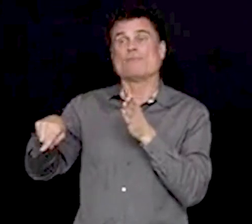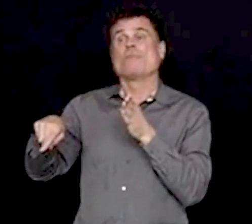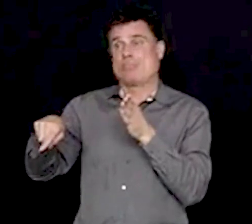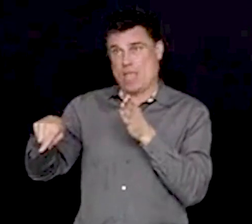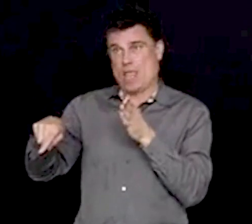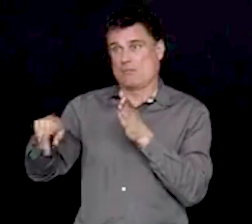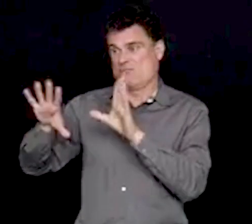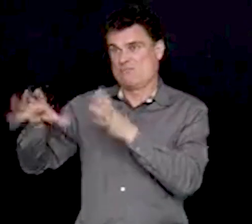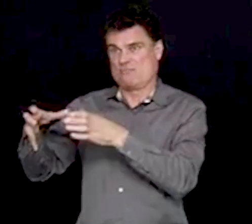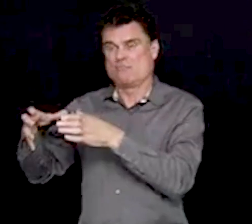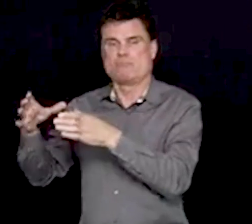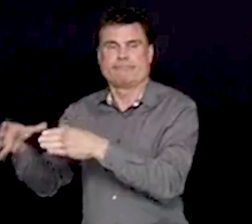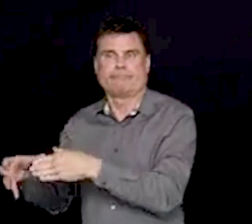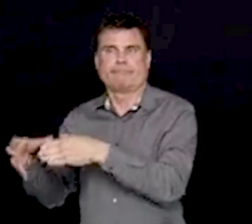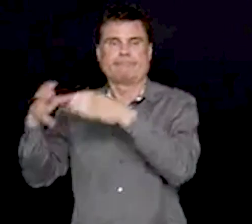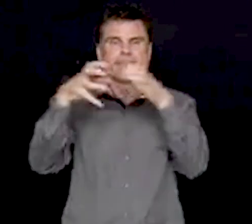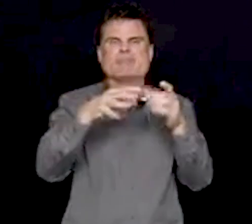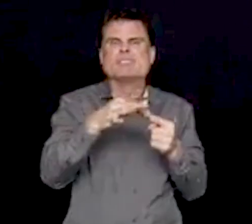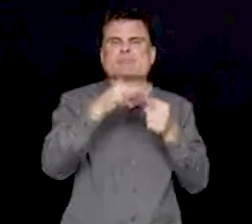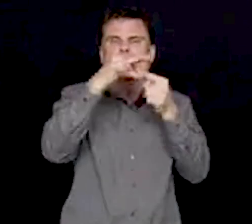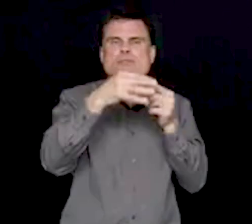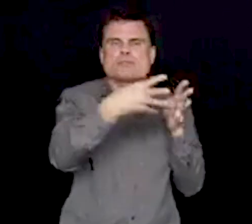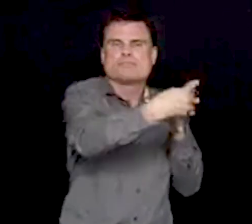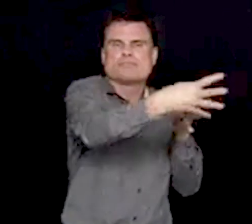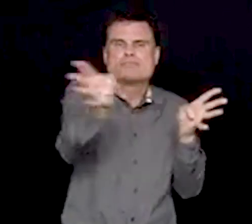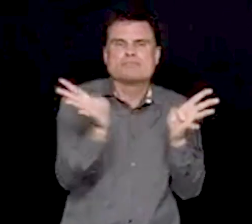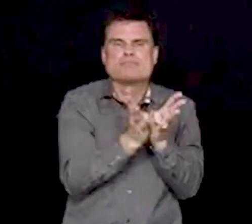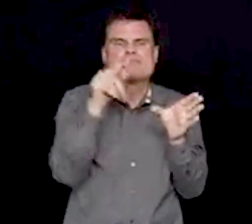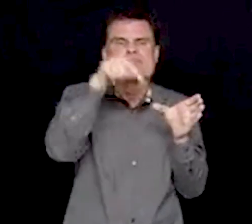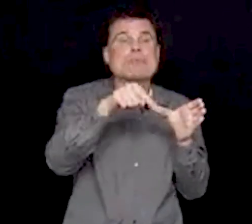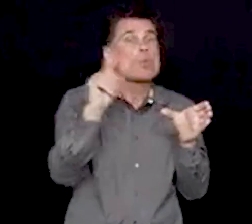message has to be so clearly delivered